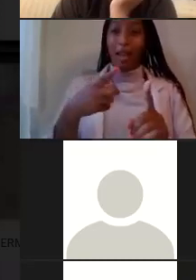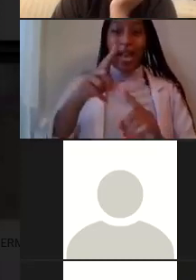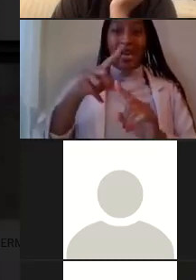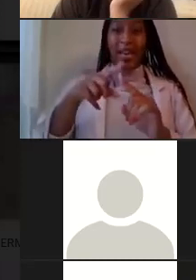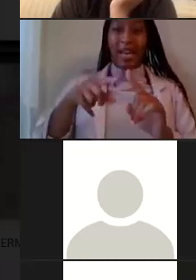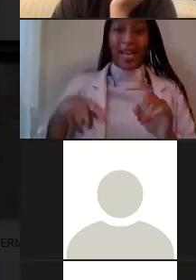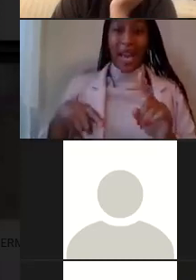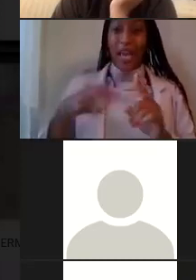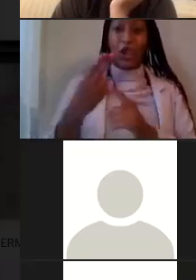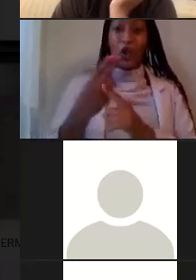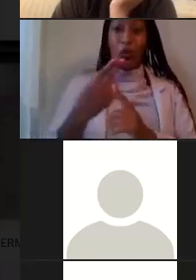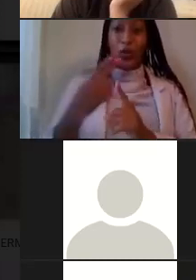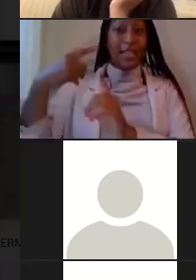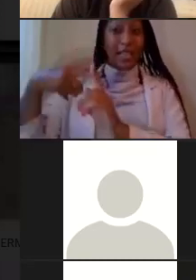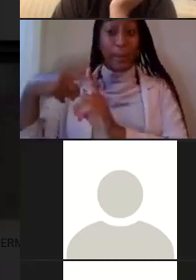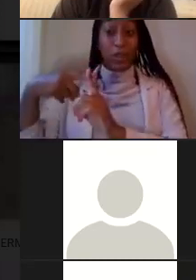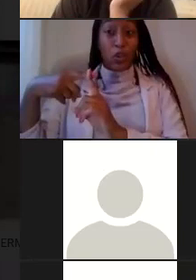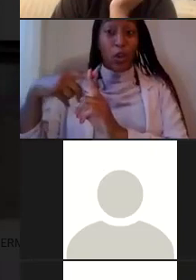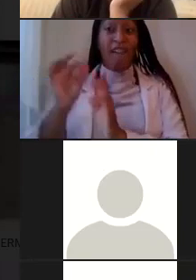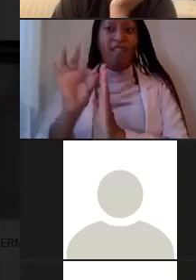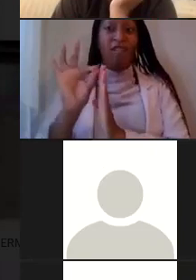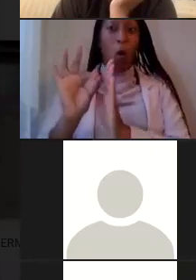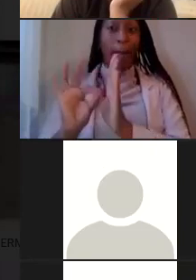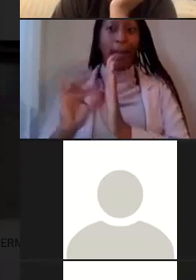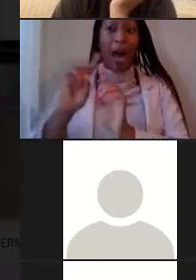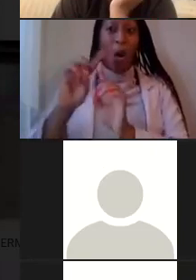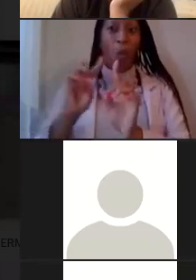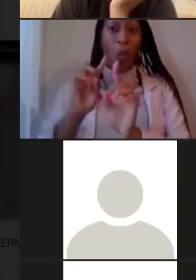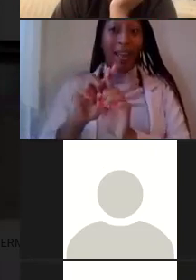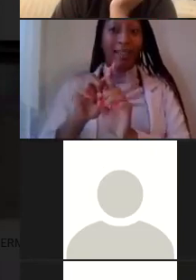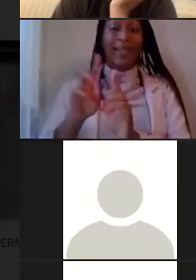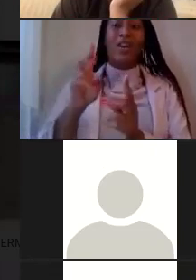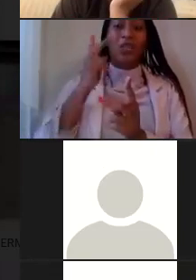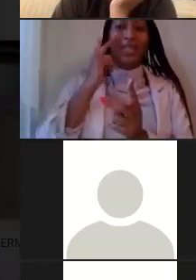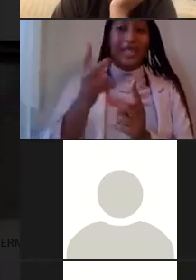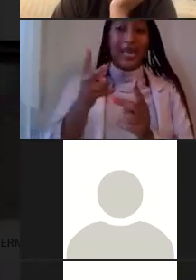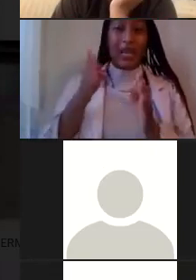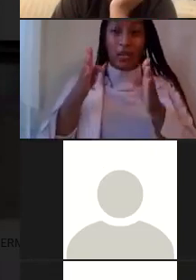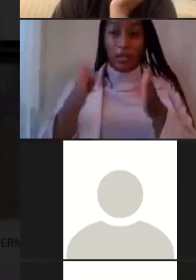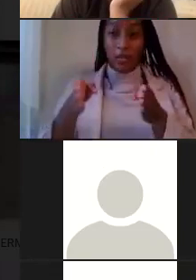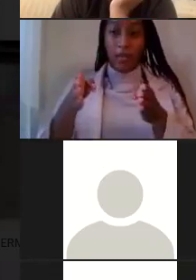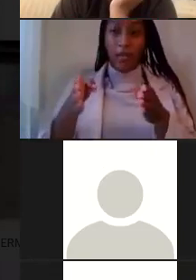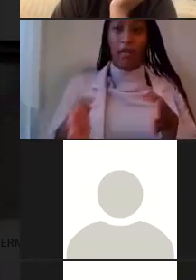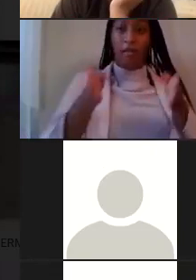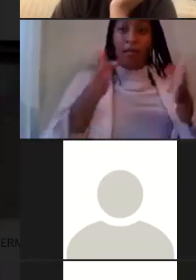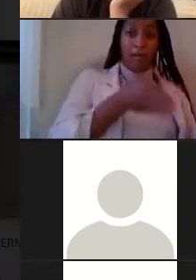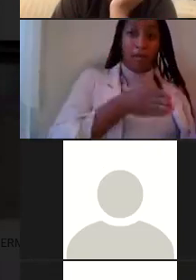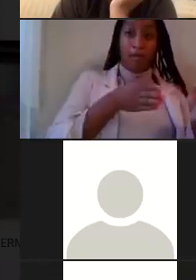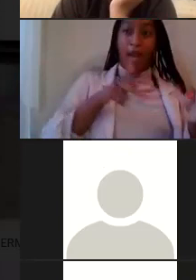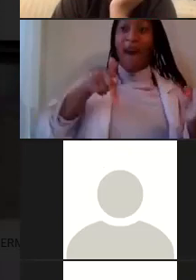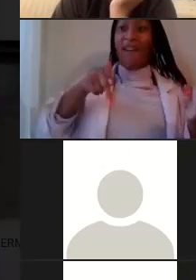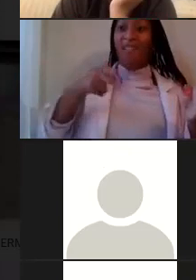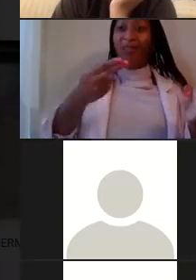change. So I have to use the formula Q equals MLV. Why am I using